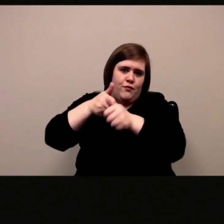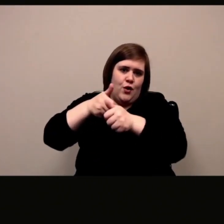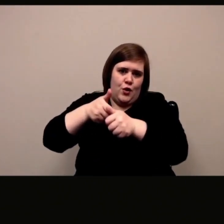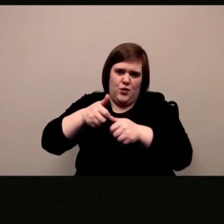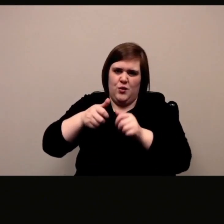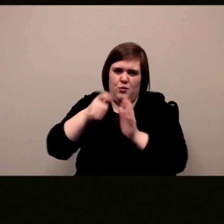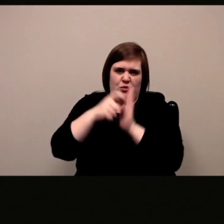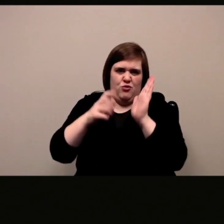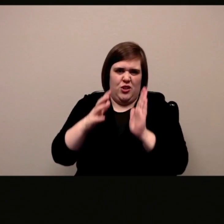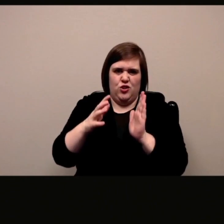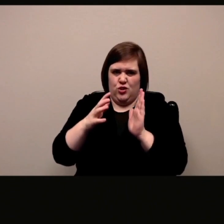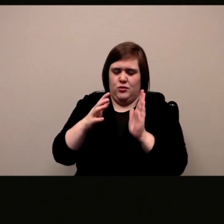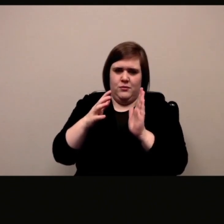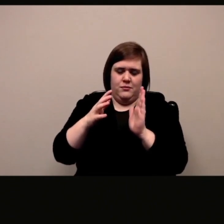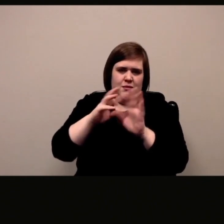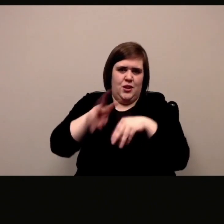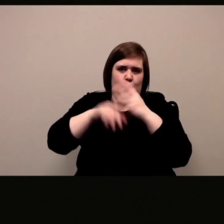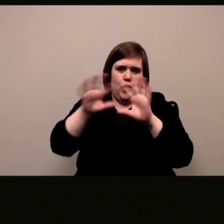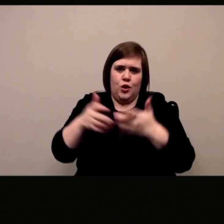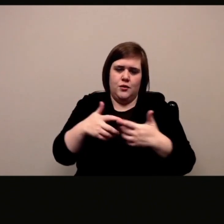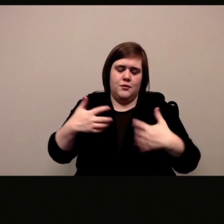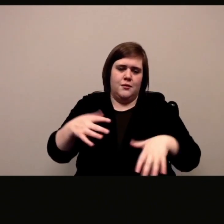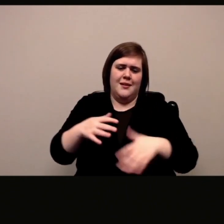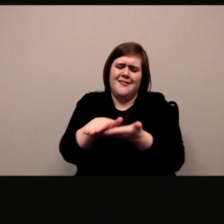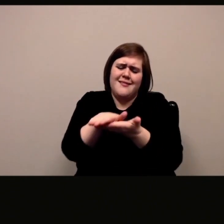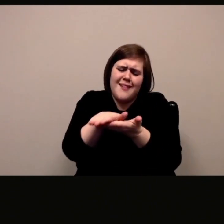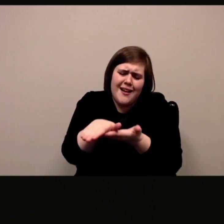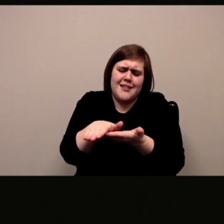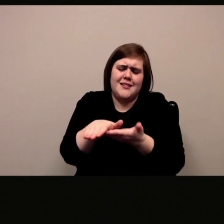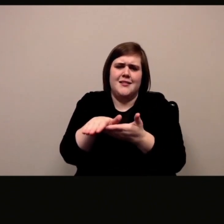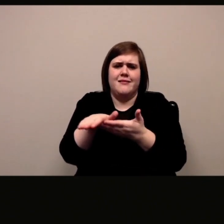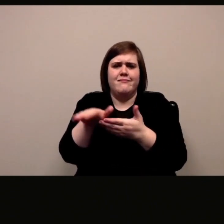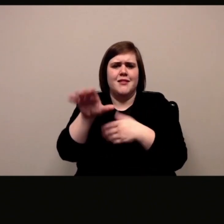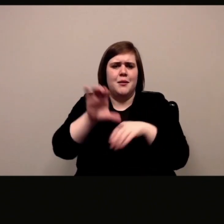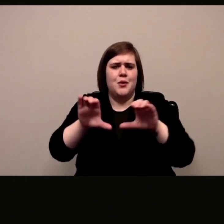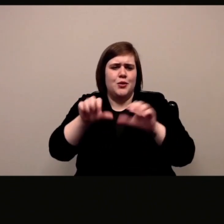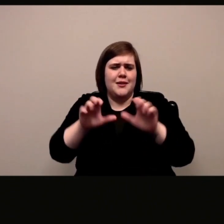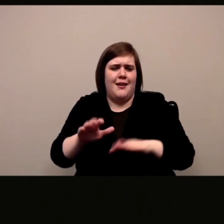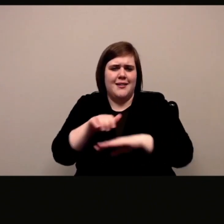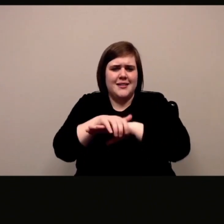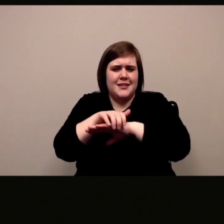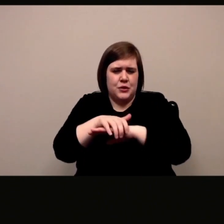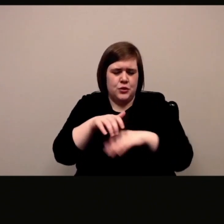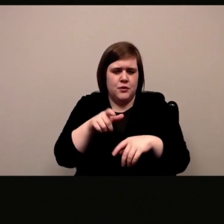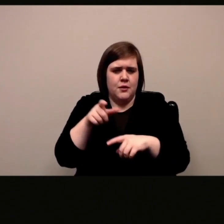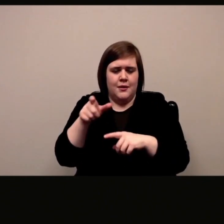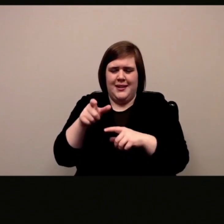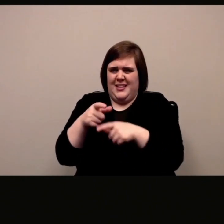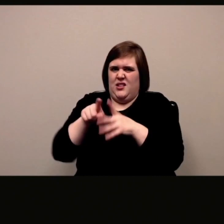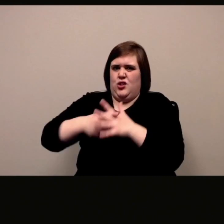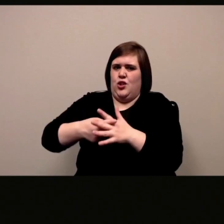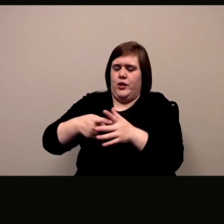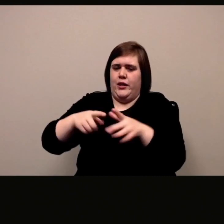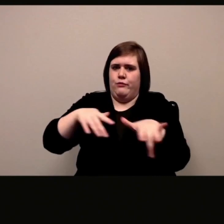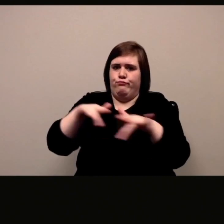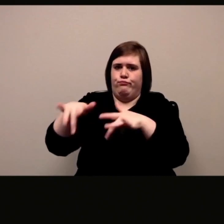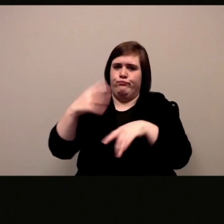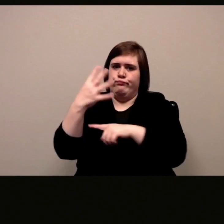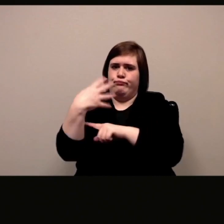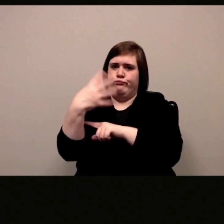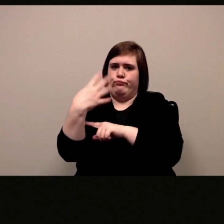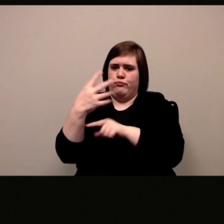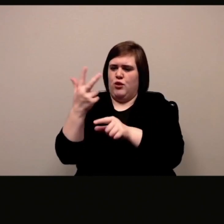very nice English computer scientist. He started making YouTube videos 3 years ago. There's also some other really good